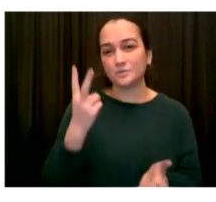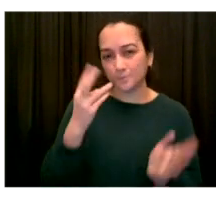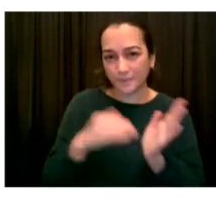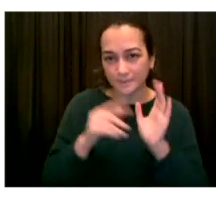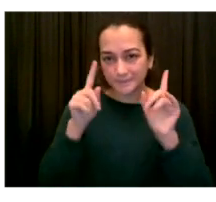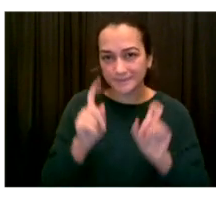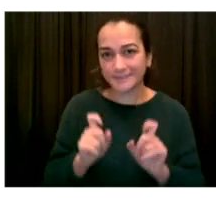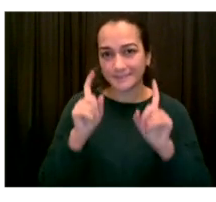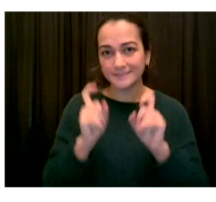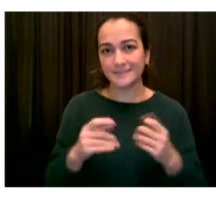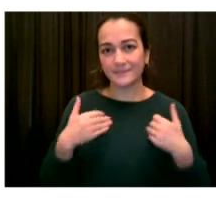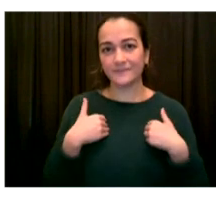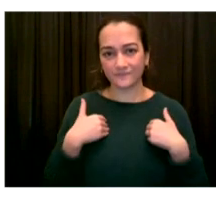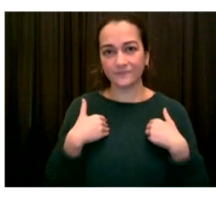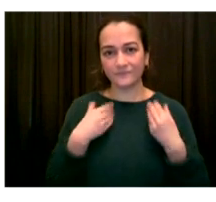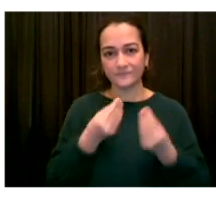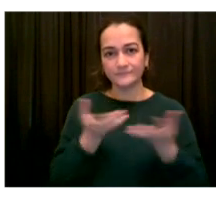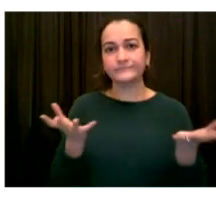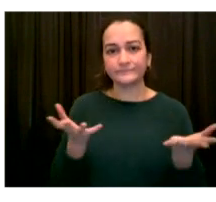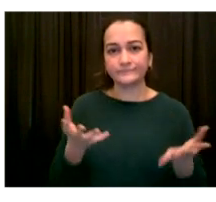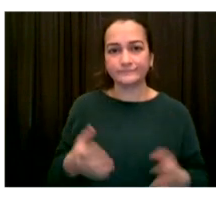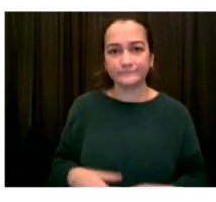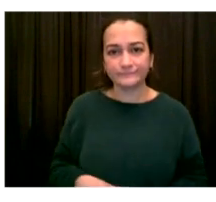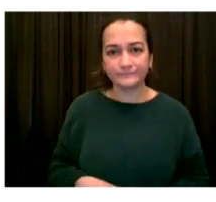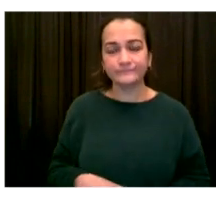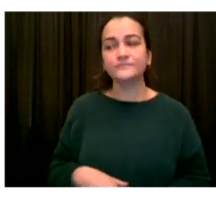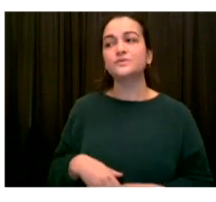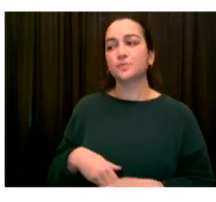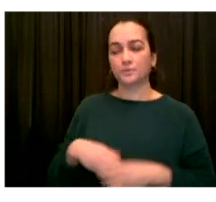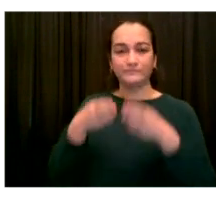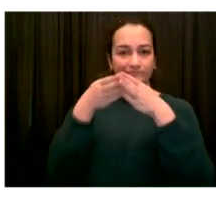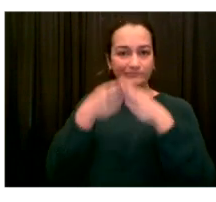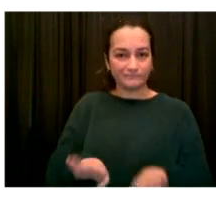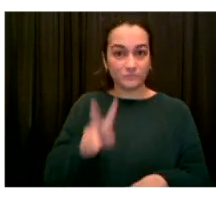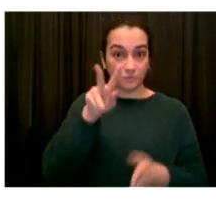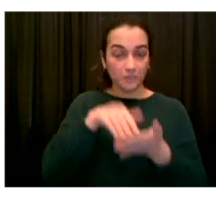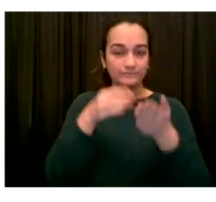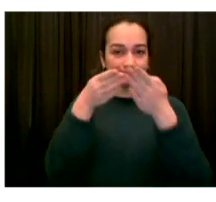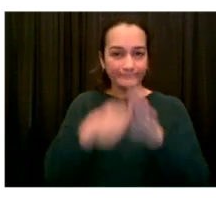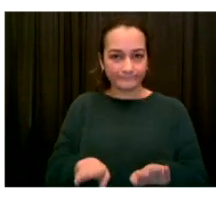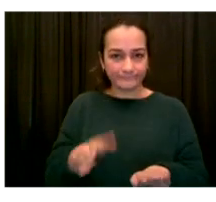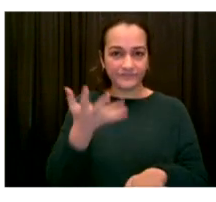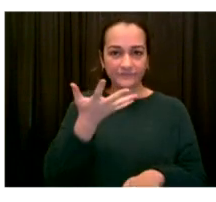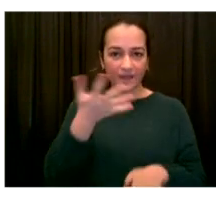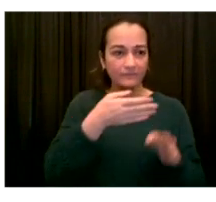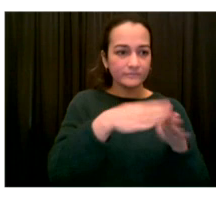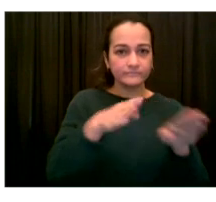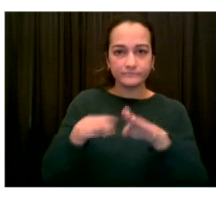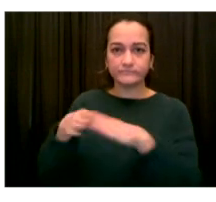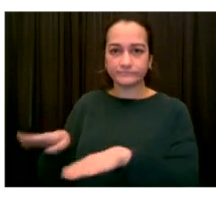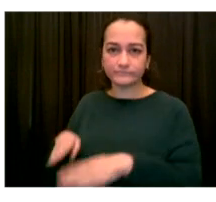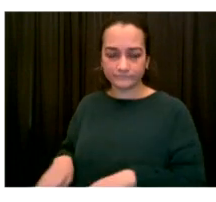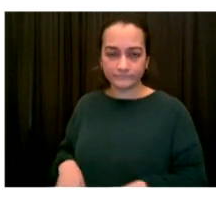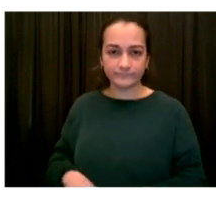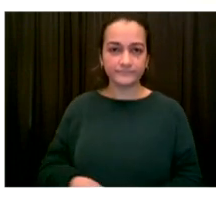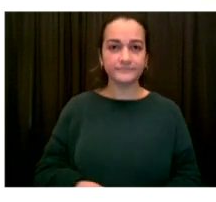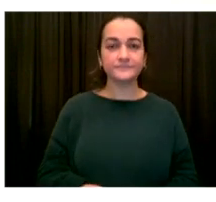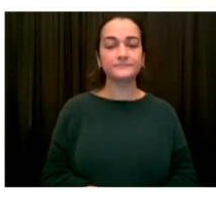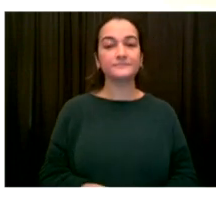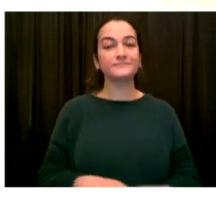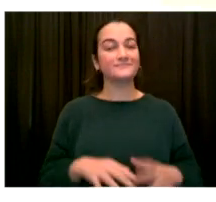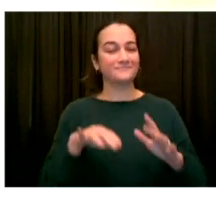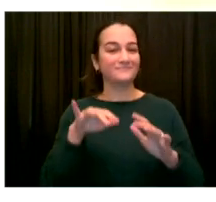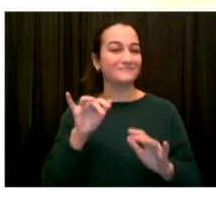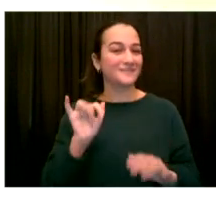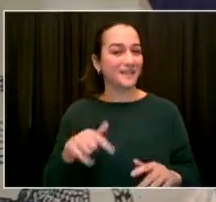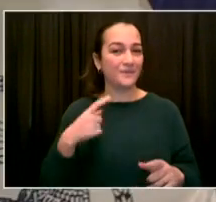be the ones making that distribution. So we aren't announcing it as formally as the rest, because it's up to them to be active in their communities, and they're the experts in doing that. Thanks, Katie.